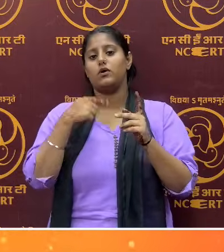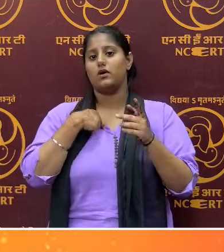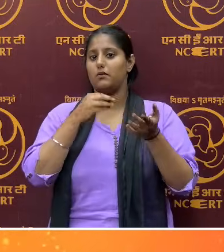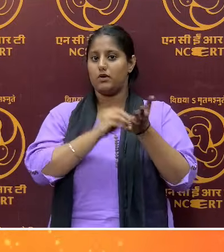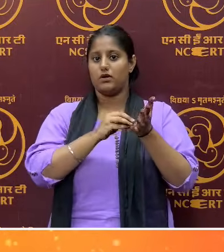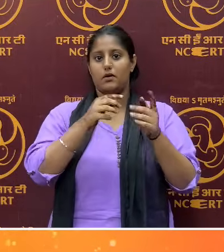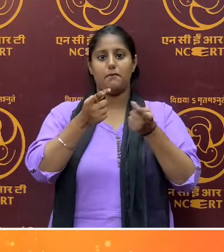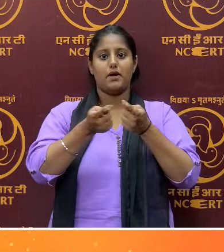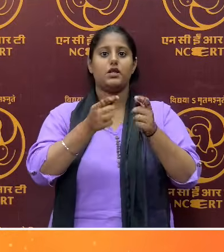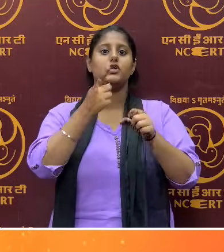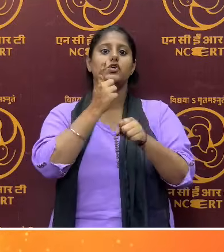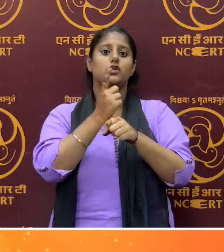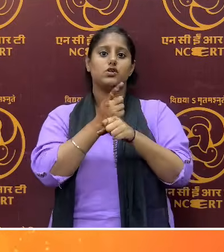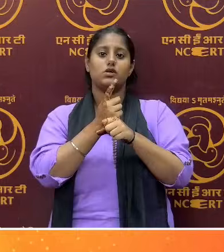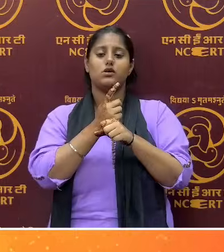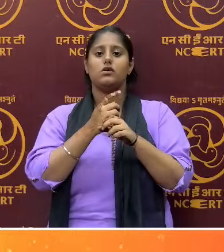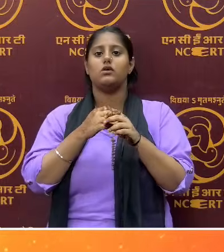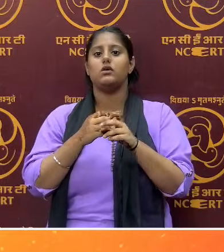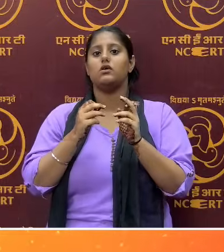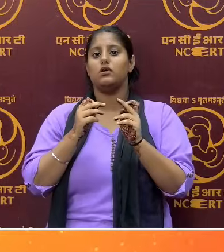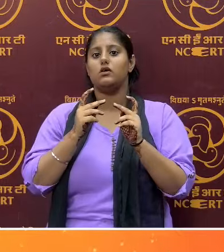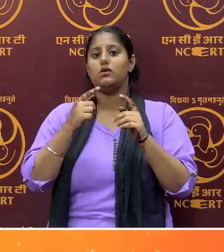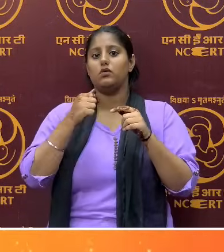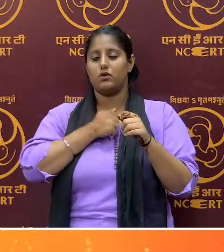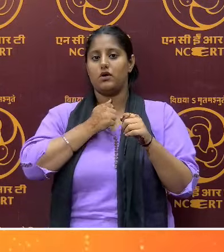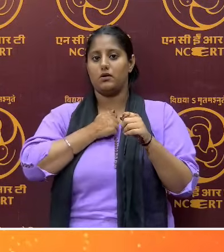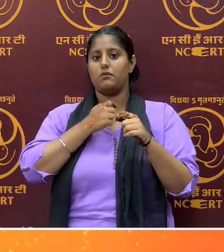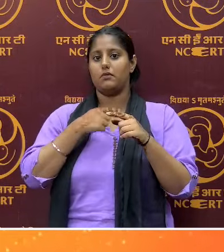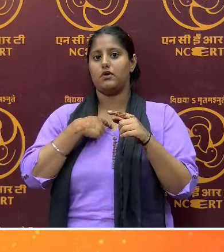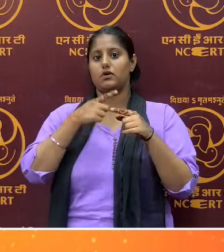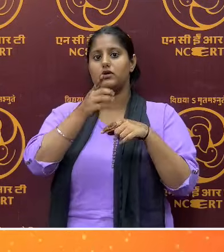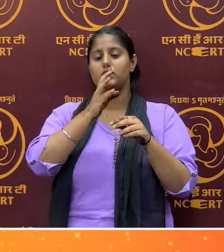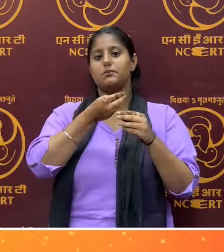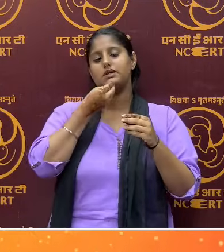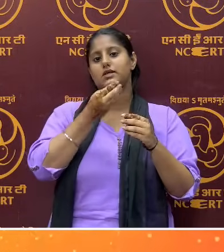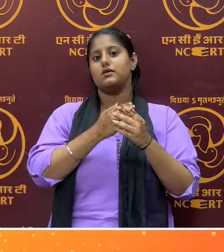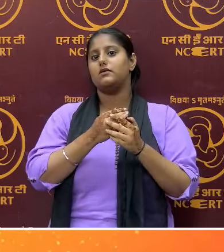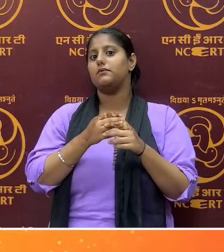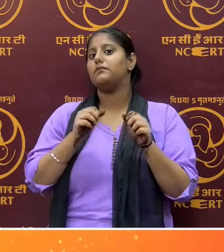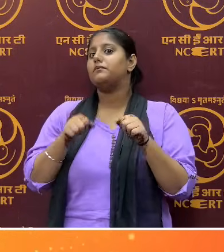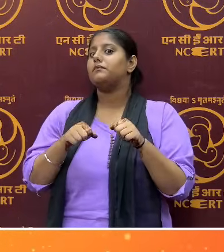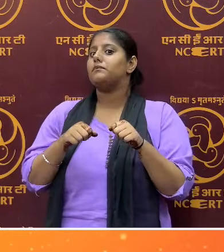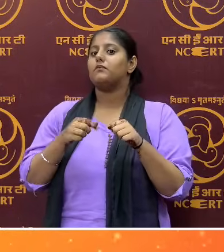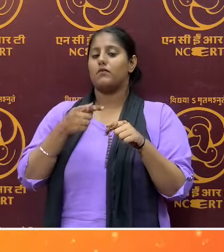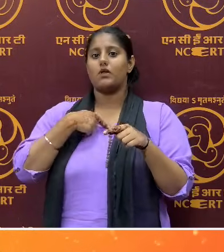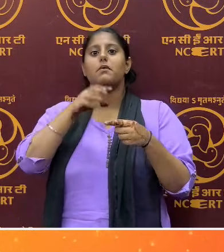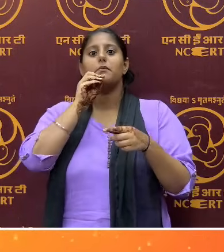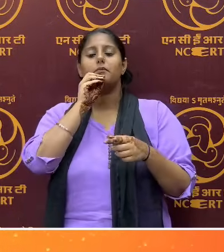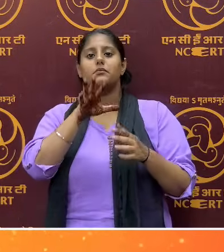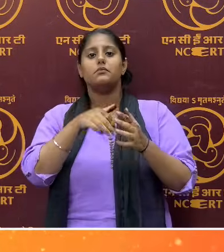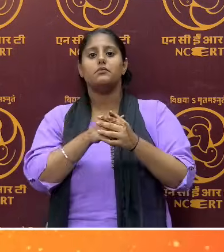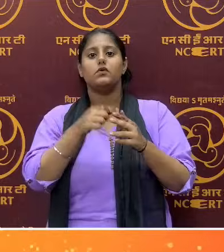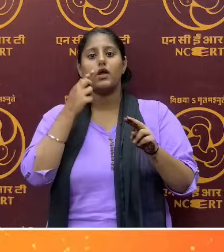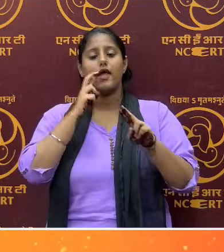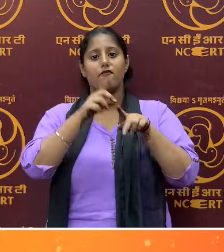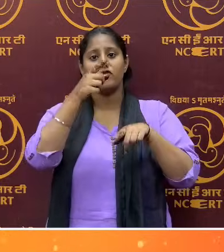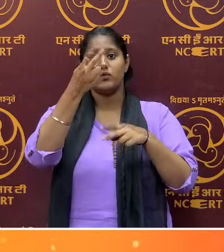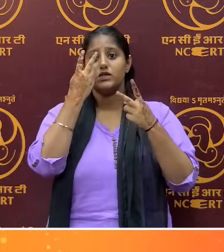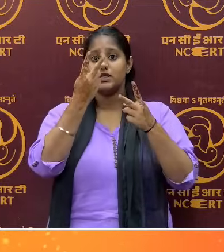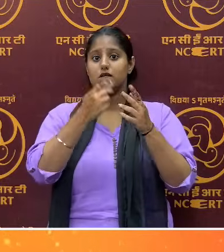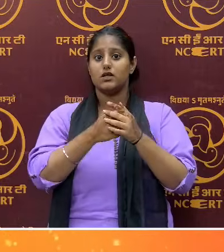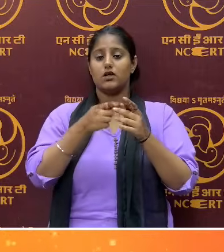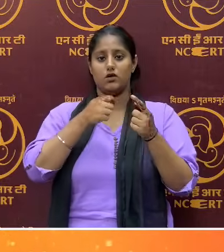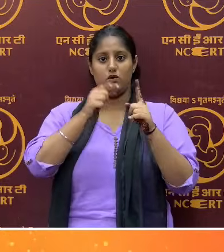teacher, and as I was saying, So, there are three Harpreet, types I pending, want to accepted, highlight- and Yeah, rejected. sir, yeah, please, yeah. So we want to highlight here, because if you see the role of